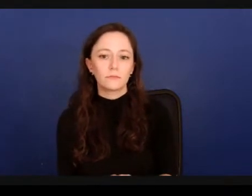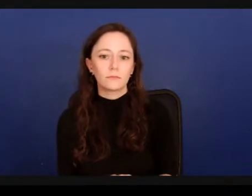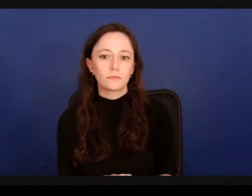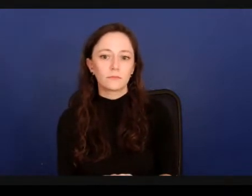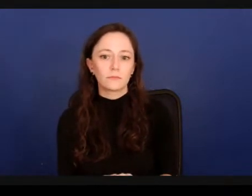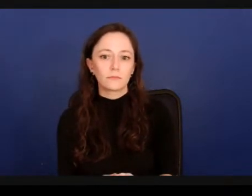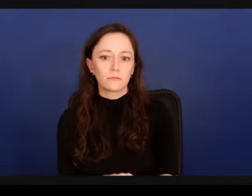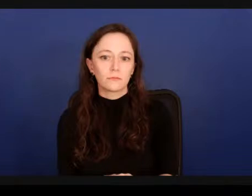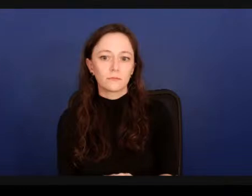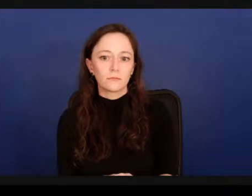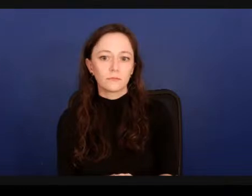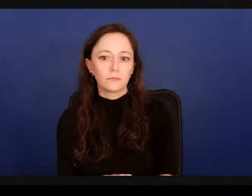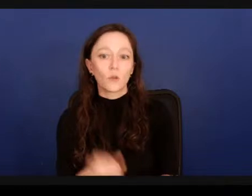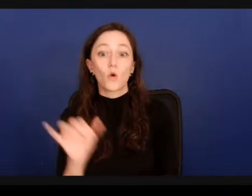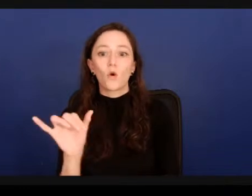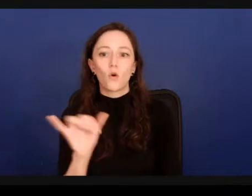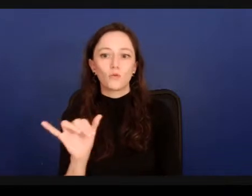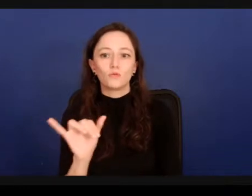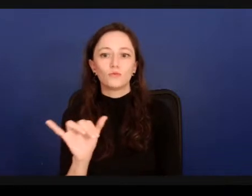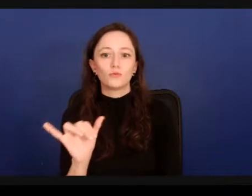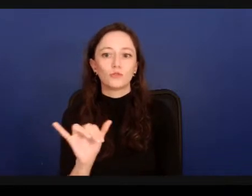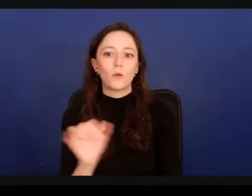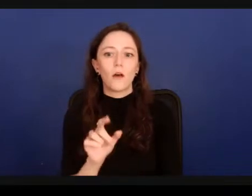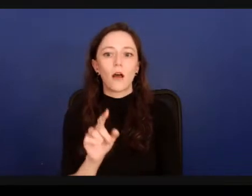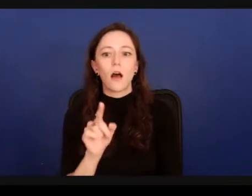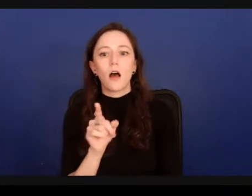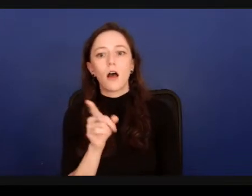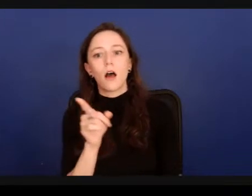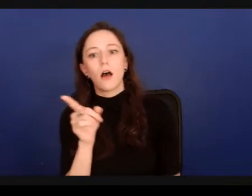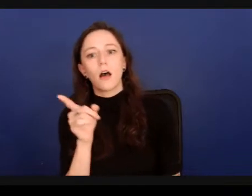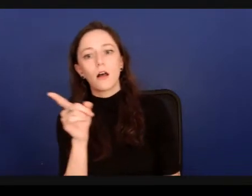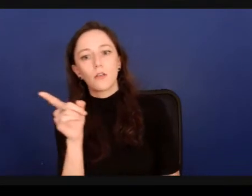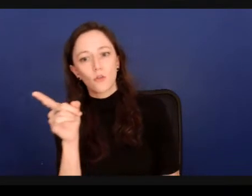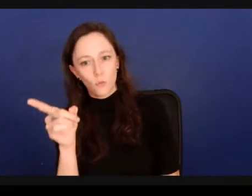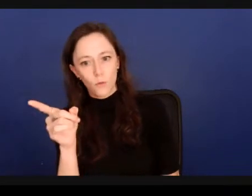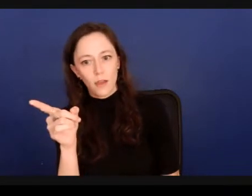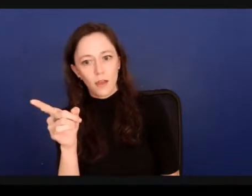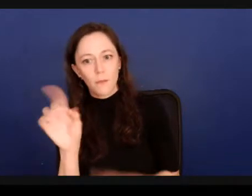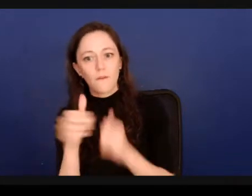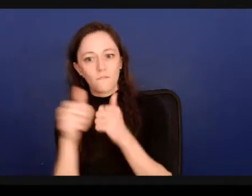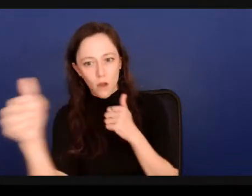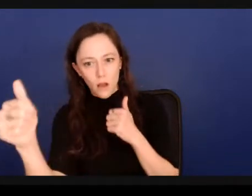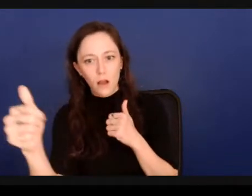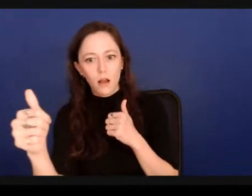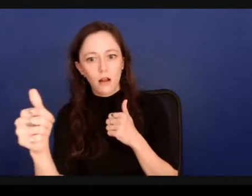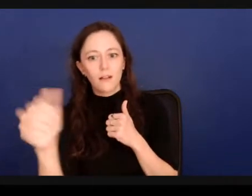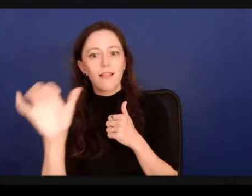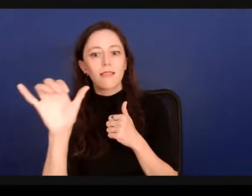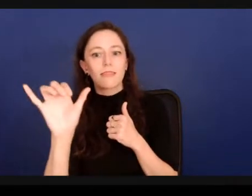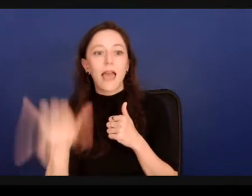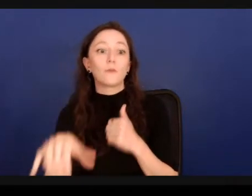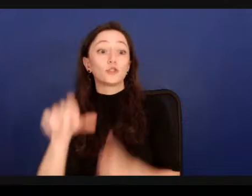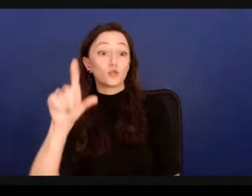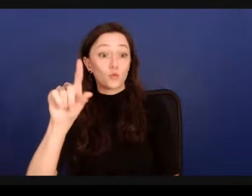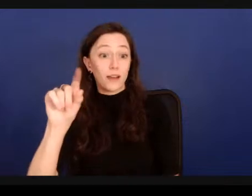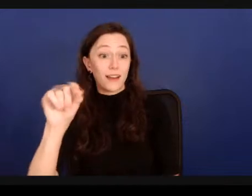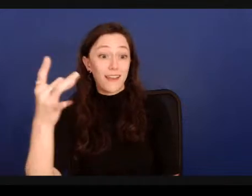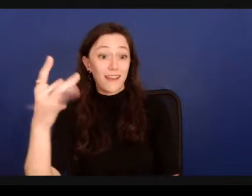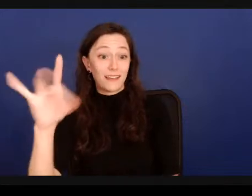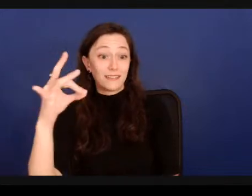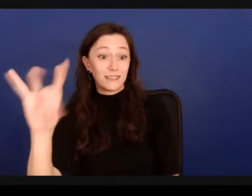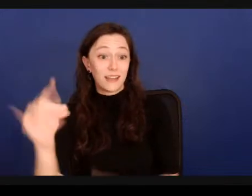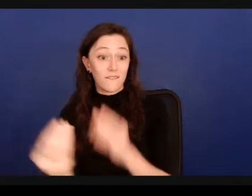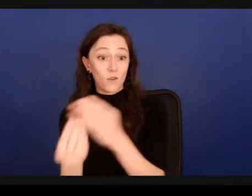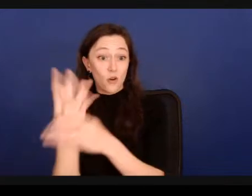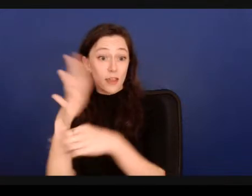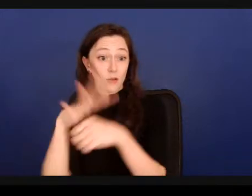And all the way further down the rift, all the way to here, and that's where you get to 2018. Right? Well,